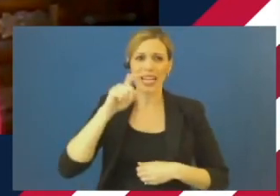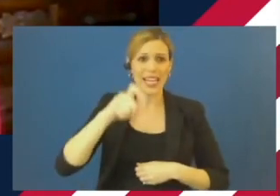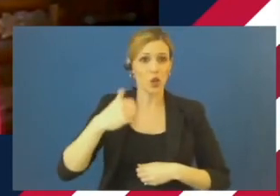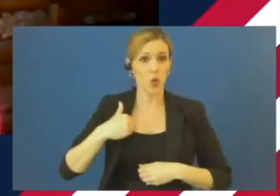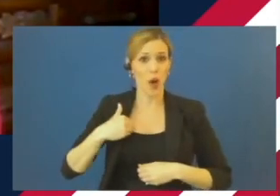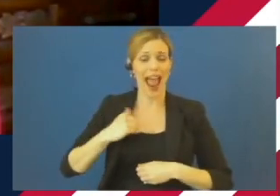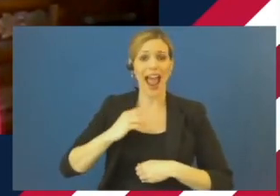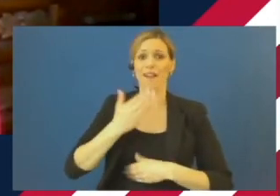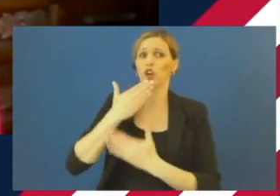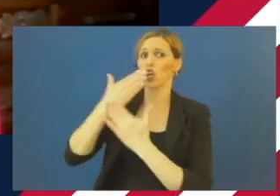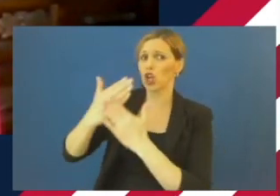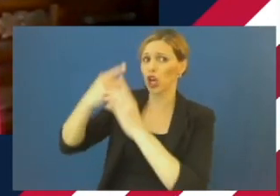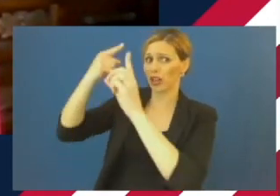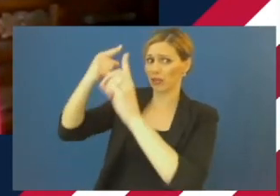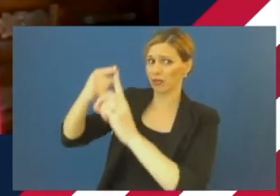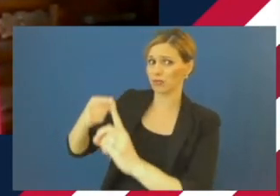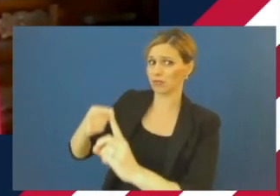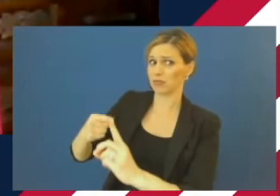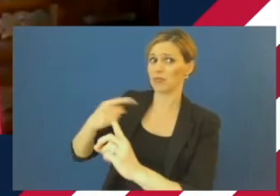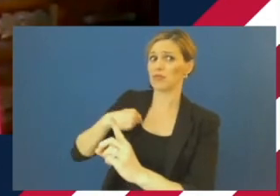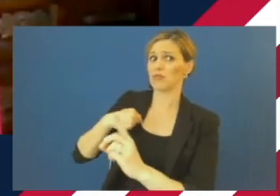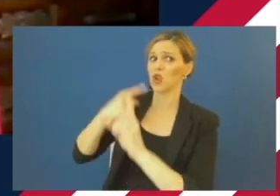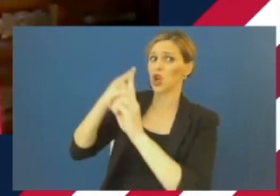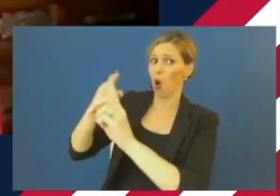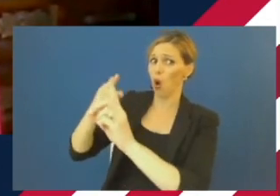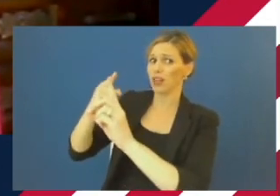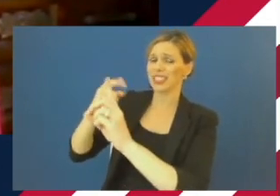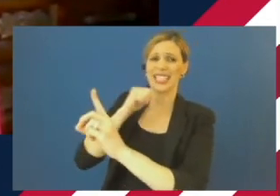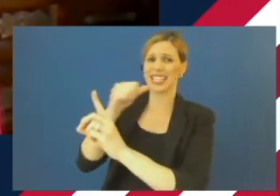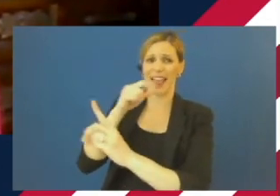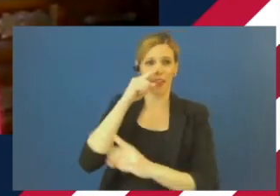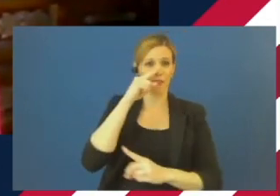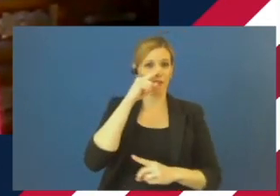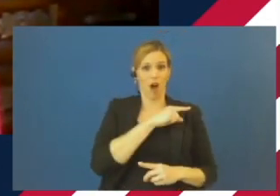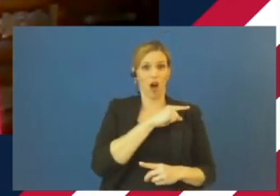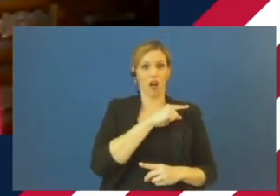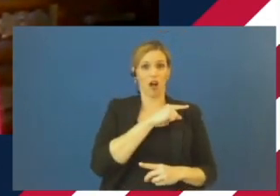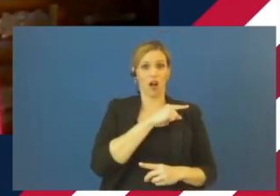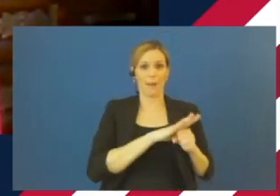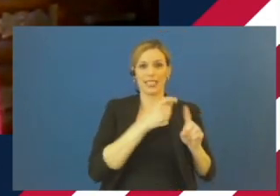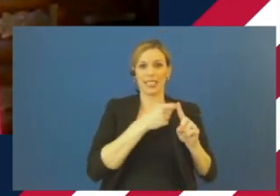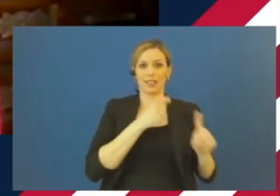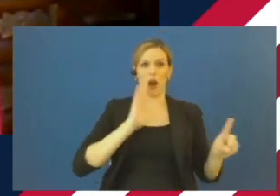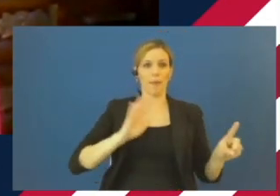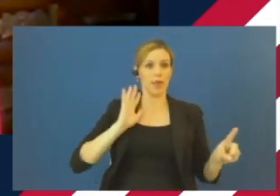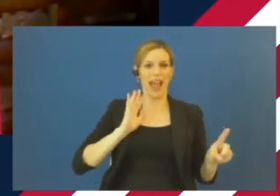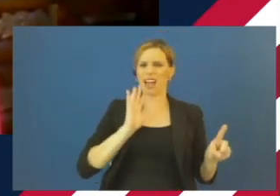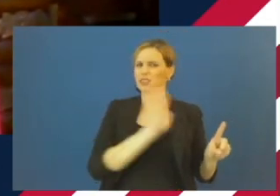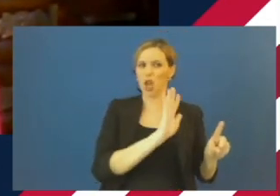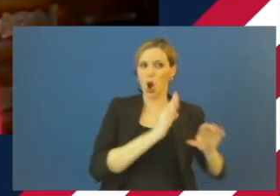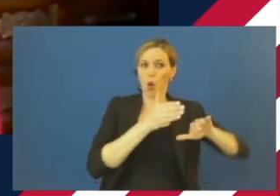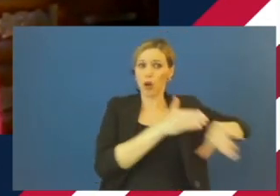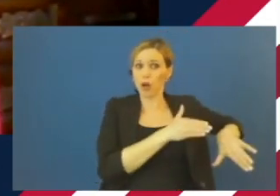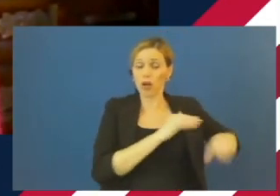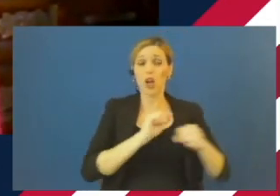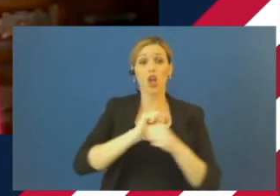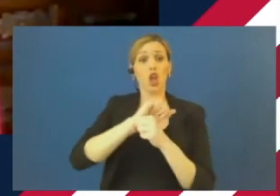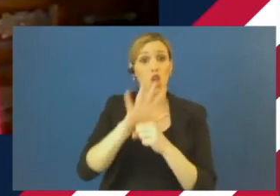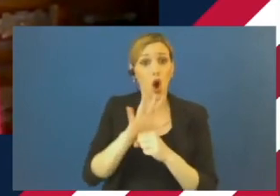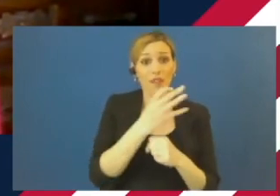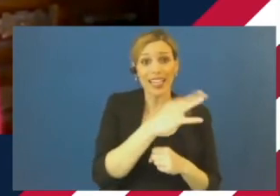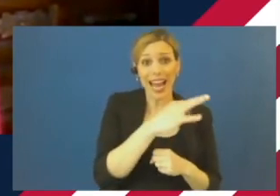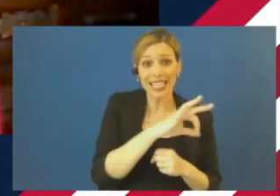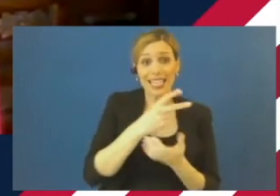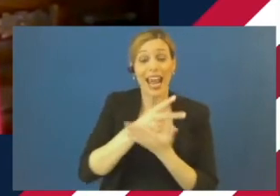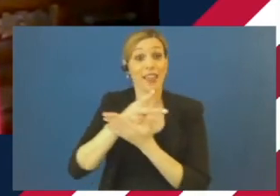the false nostalgia of the past. Recovery is never easy, but when we do recover from COVID-19 and from the failed Trump-DeVos